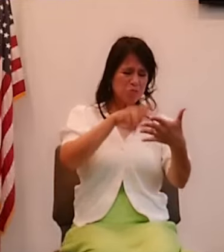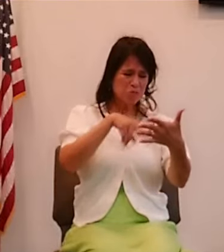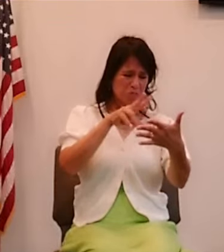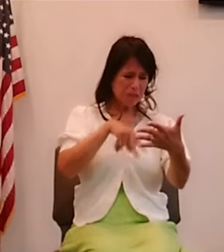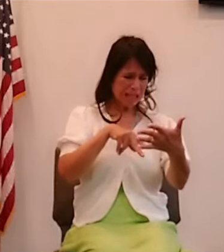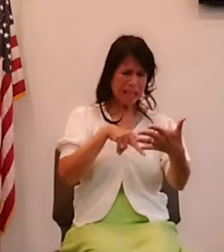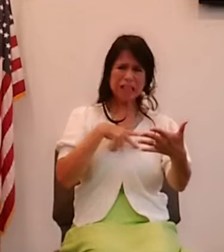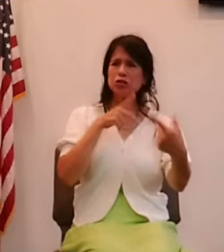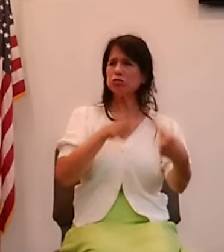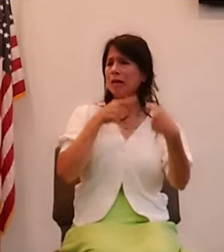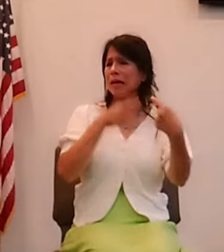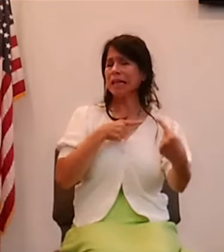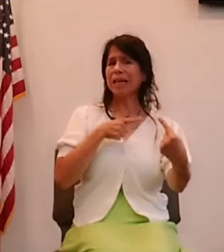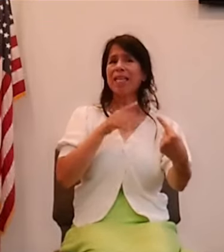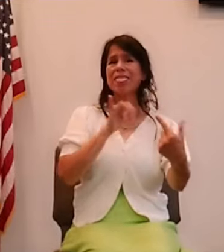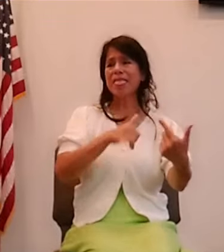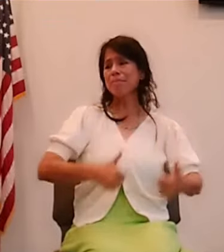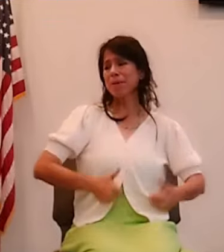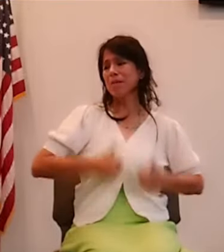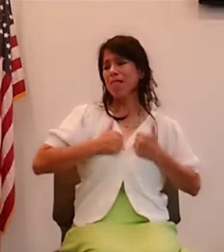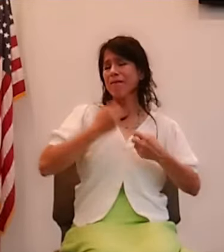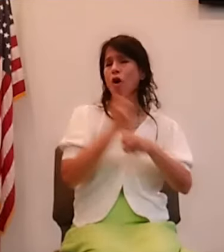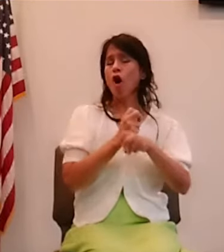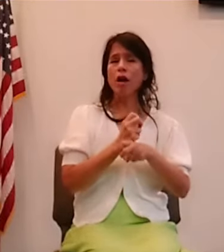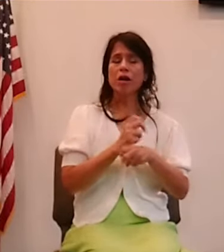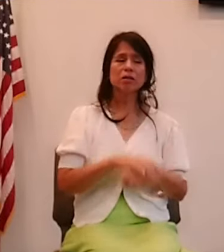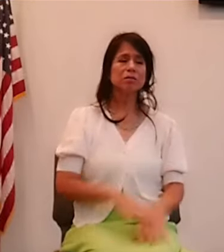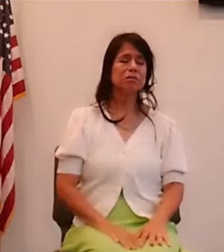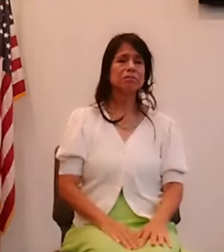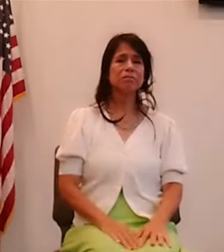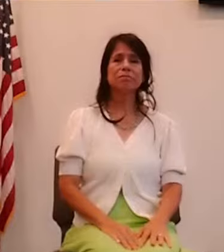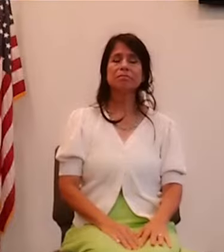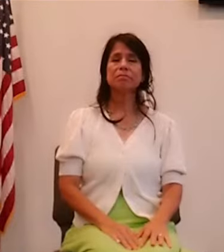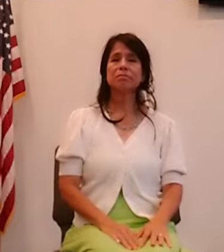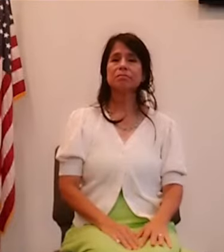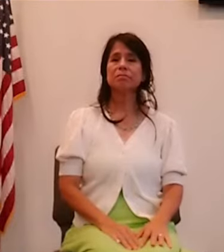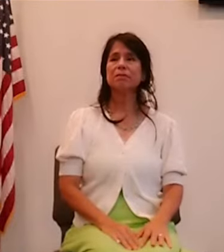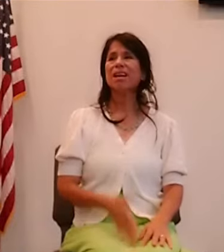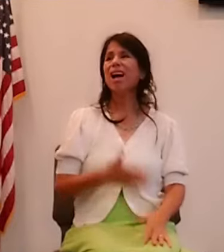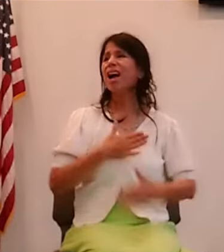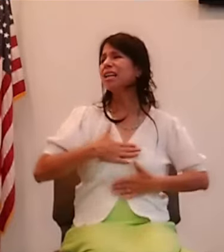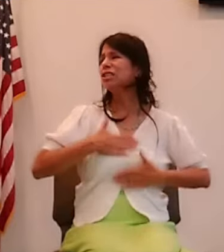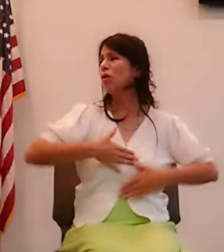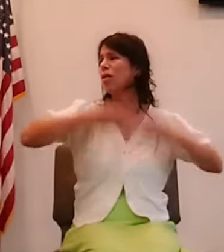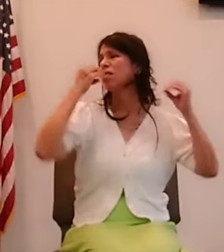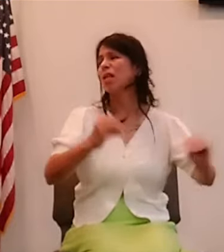really hard. I have no enjoyment in anything.